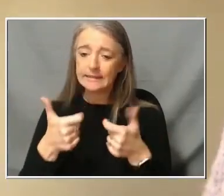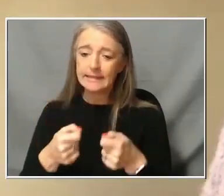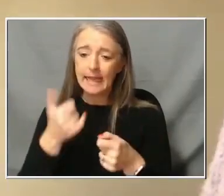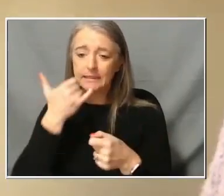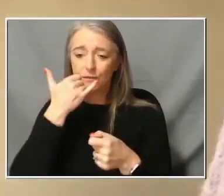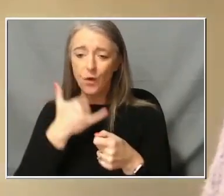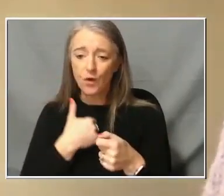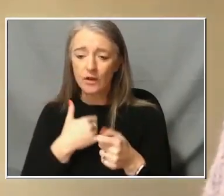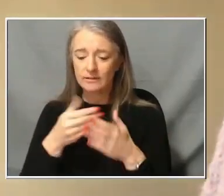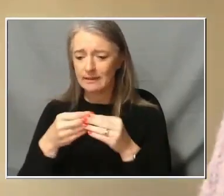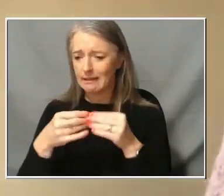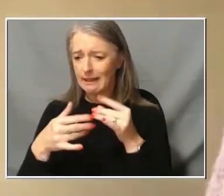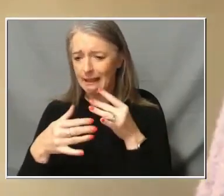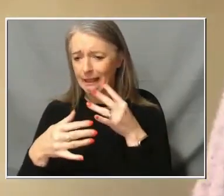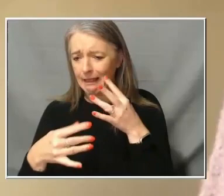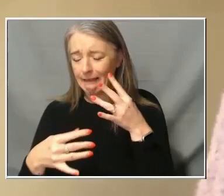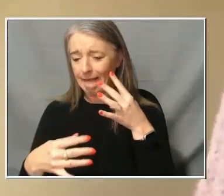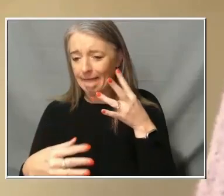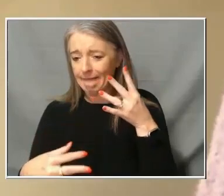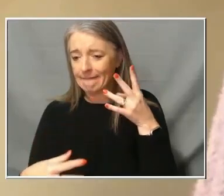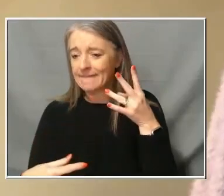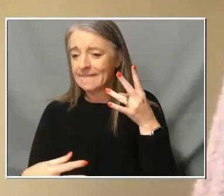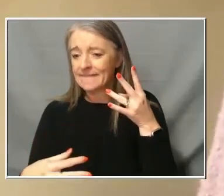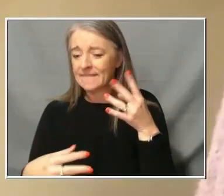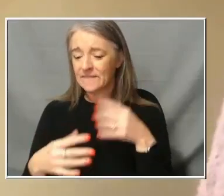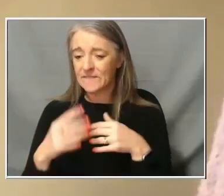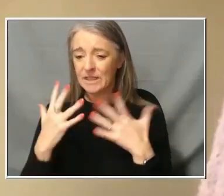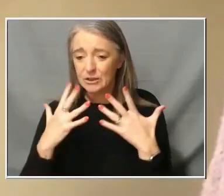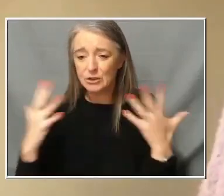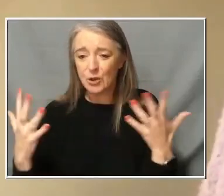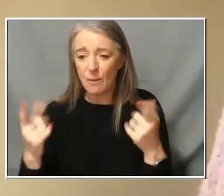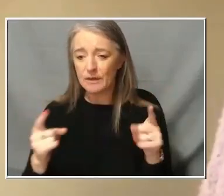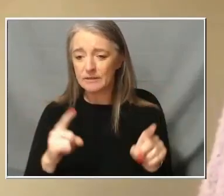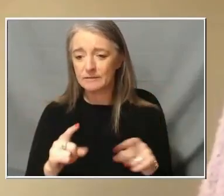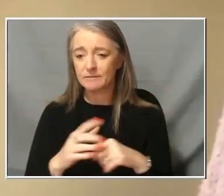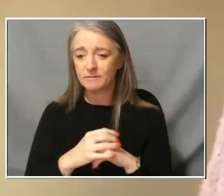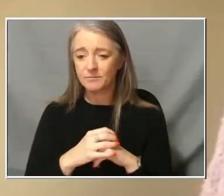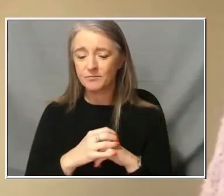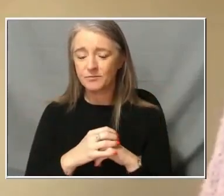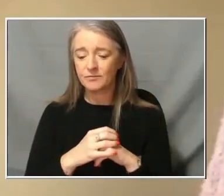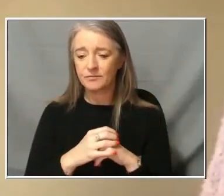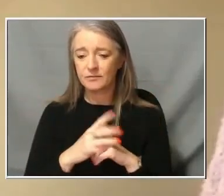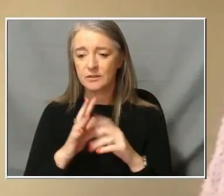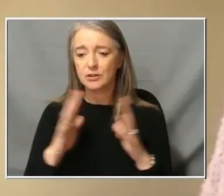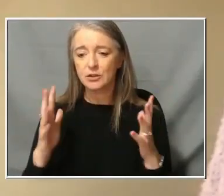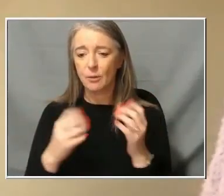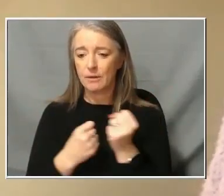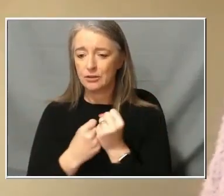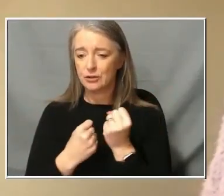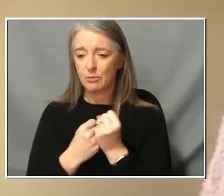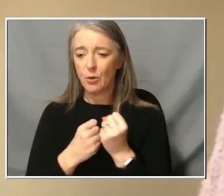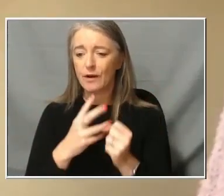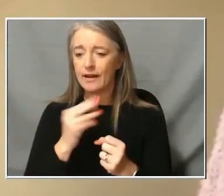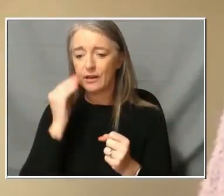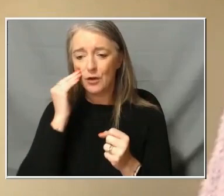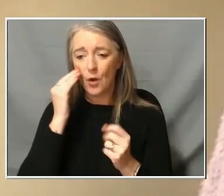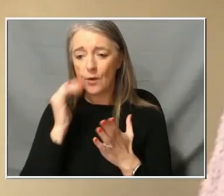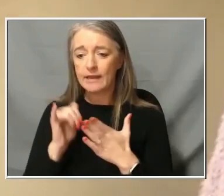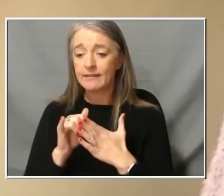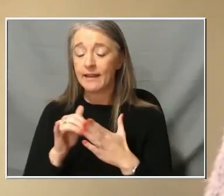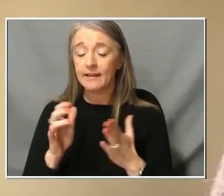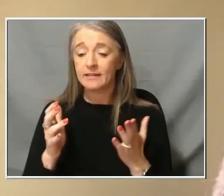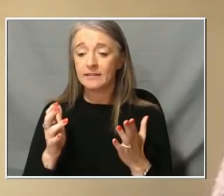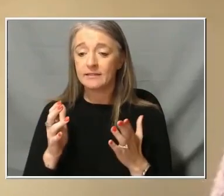calls. I mean, the list goes on. I'm probably leaving so much stuff out, but yes, just their support and knowing that in